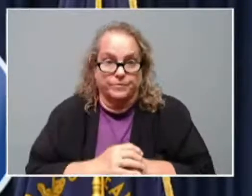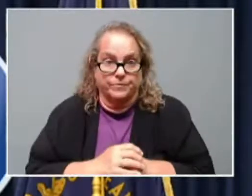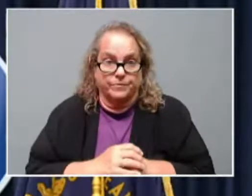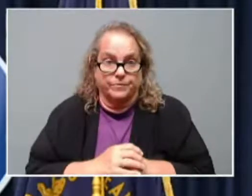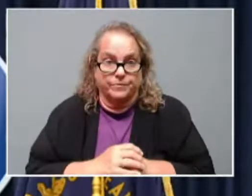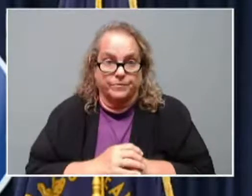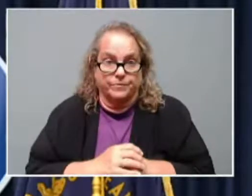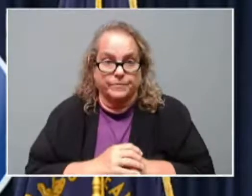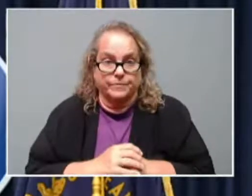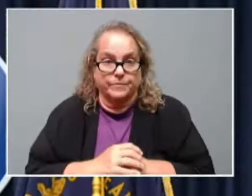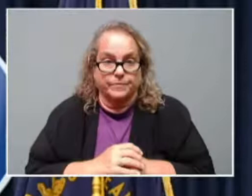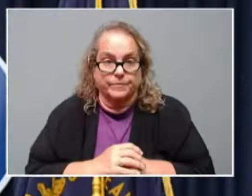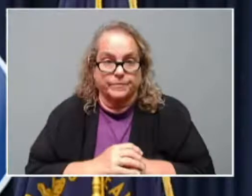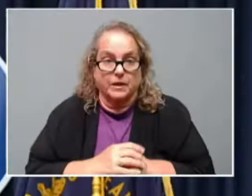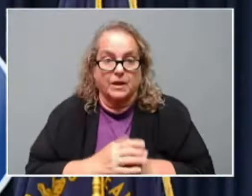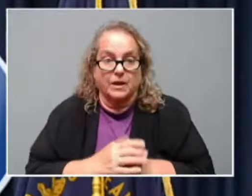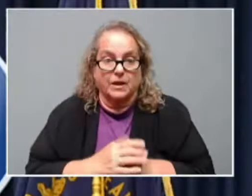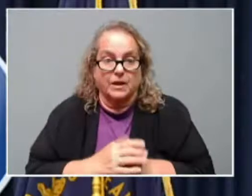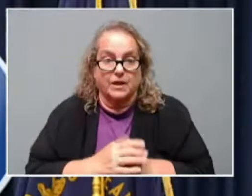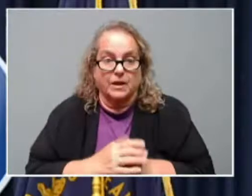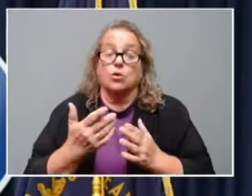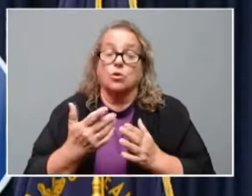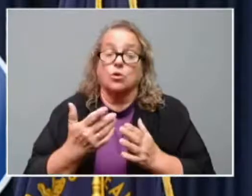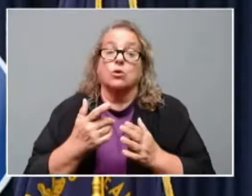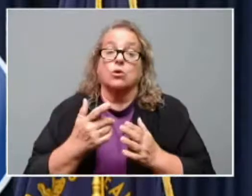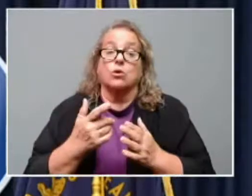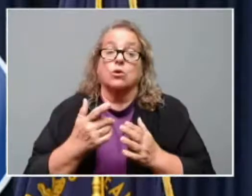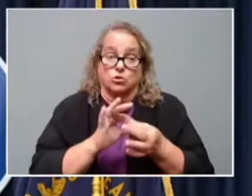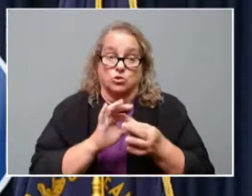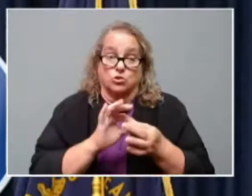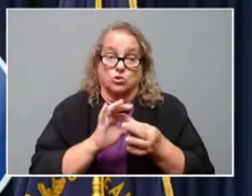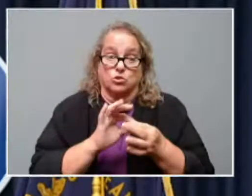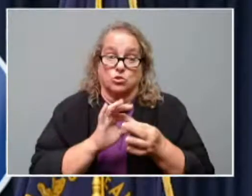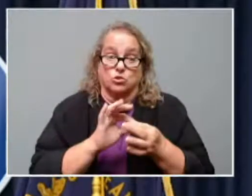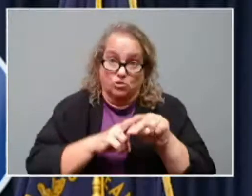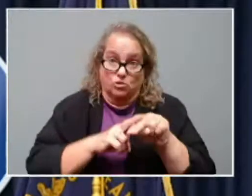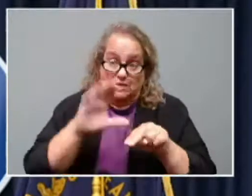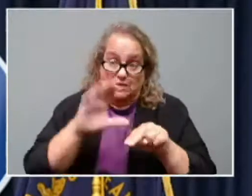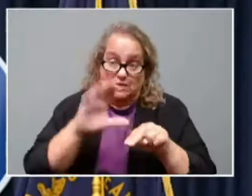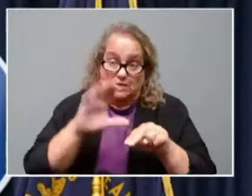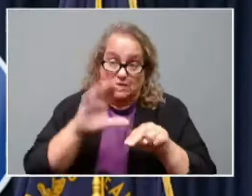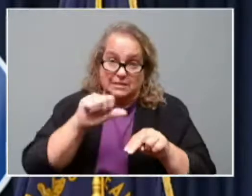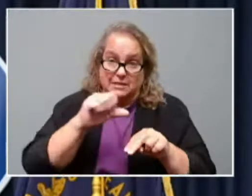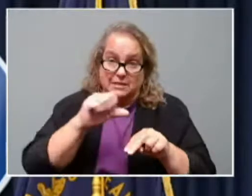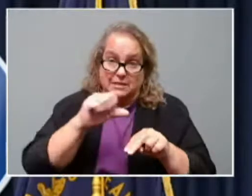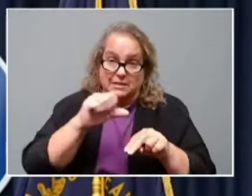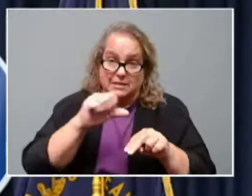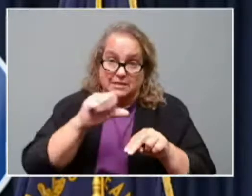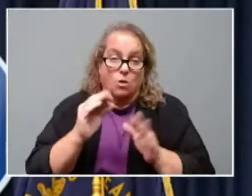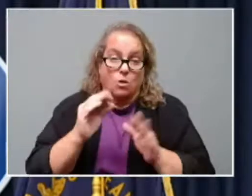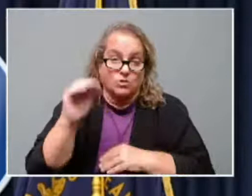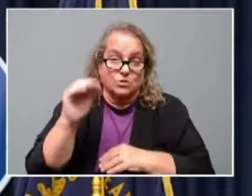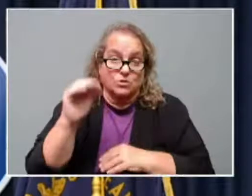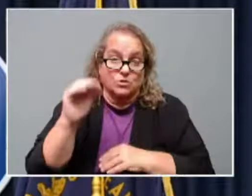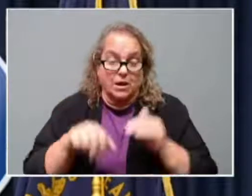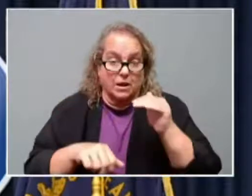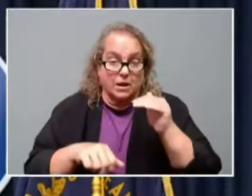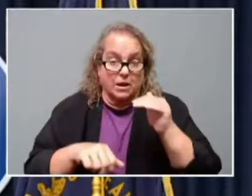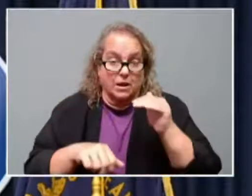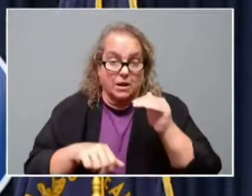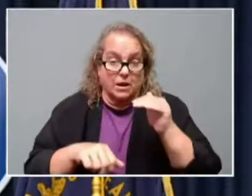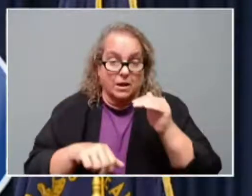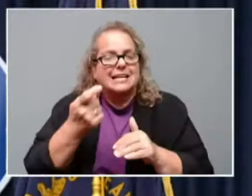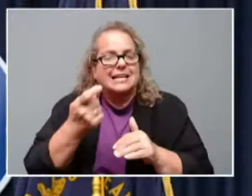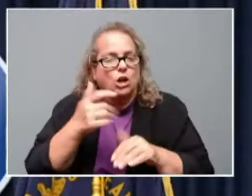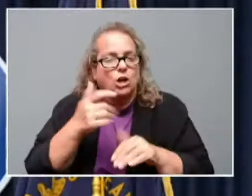Yeah, thank you. Regarding that increase in cases and the small positivity rate bump, I know you said it's a little early to know what caused it, but